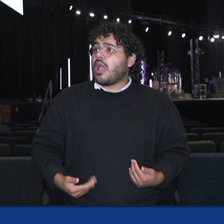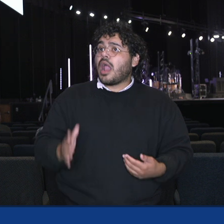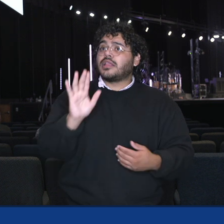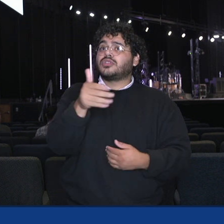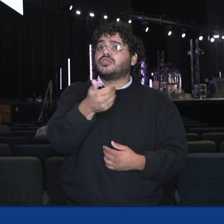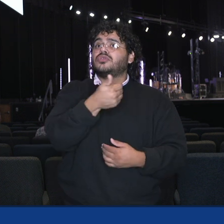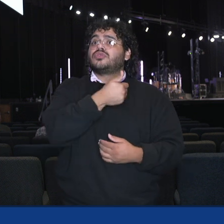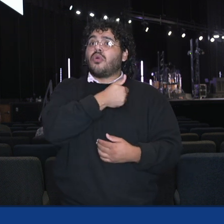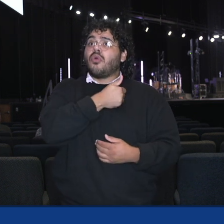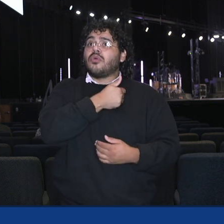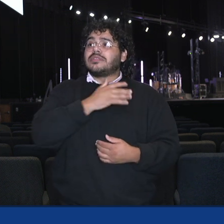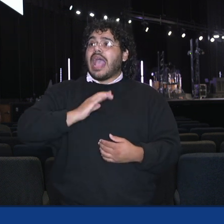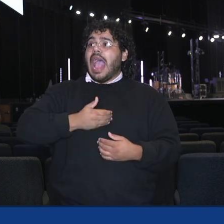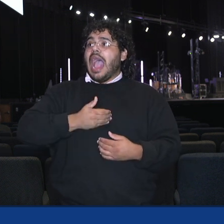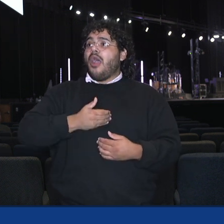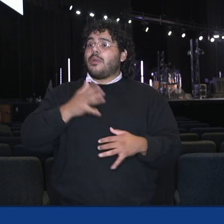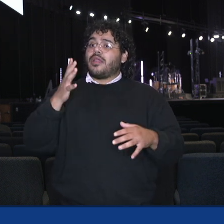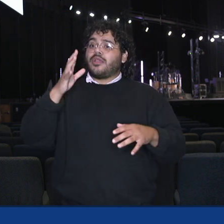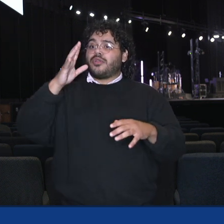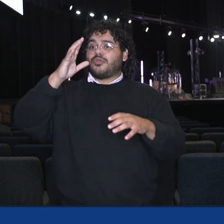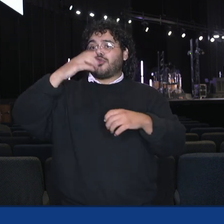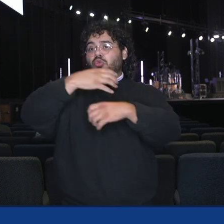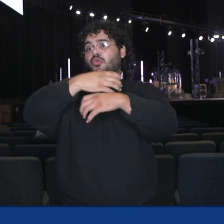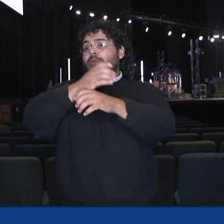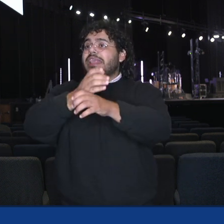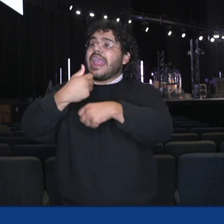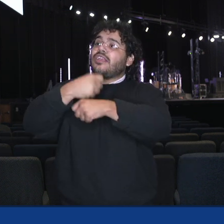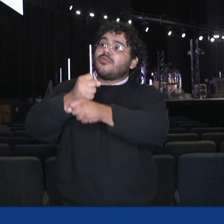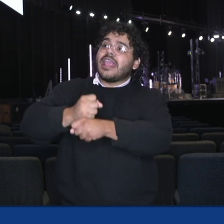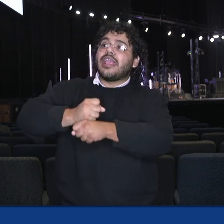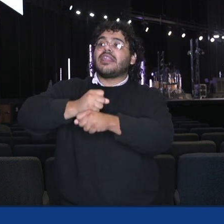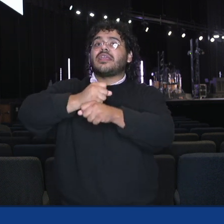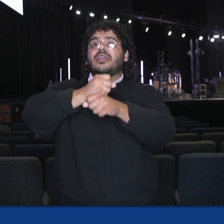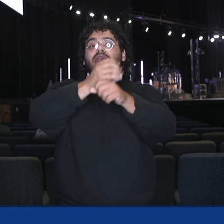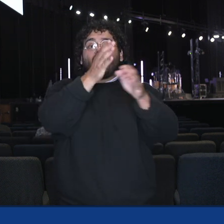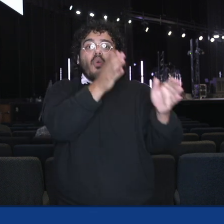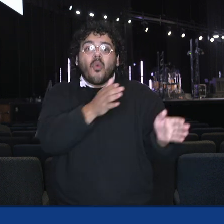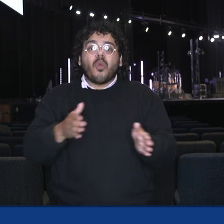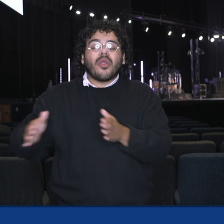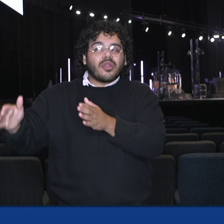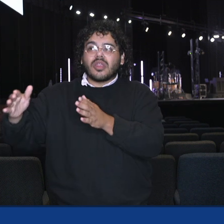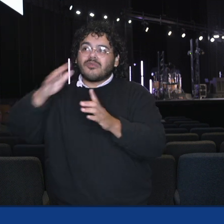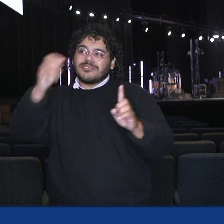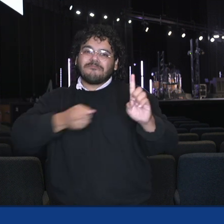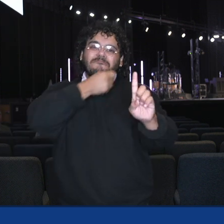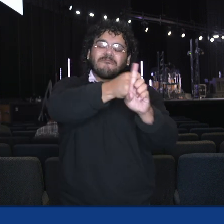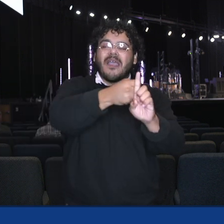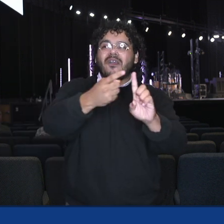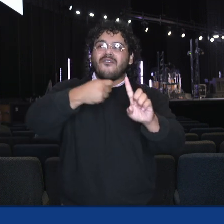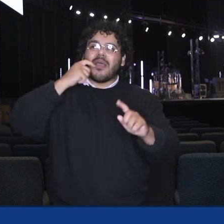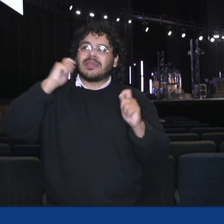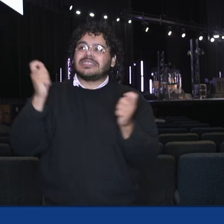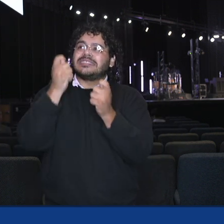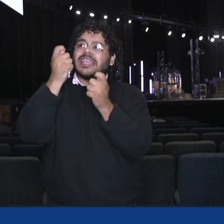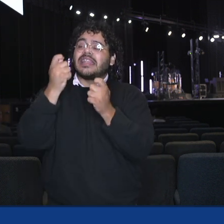our created order is all impacted by the break of sin. And where we live is in between the now